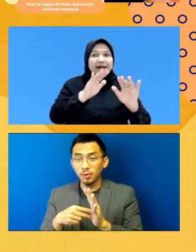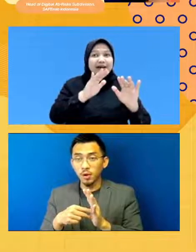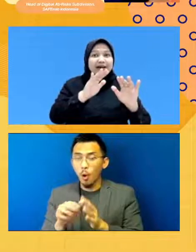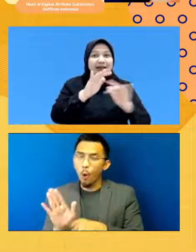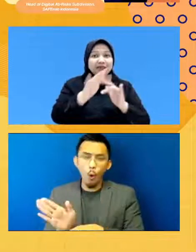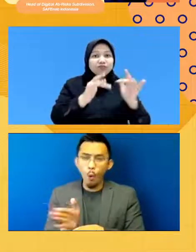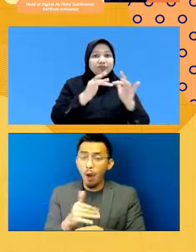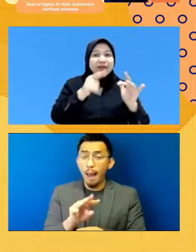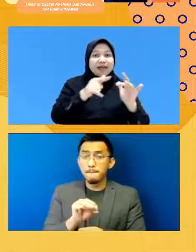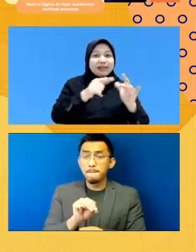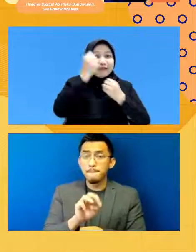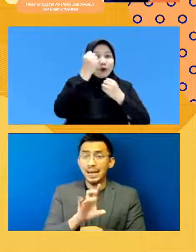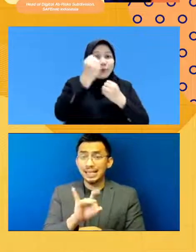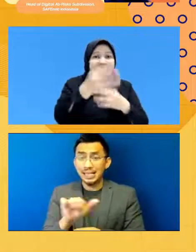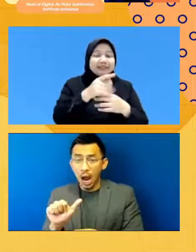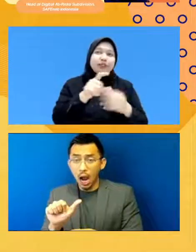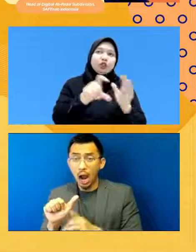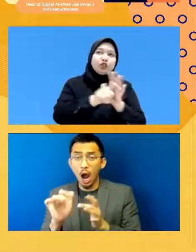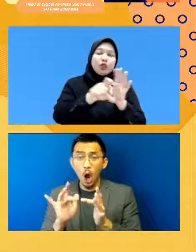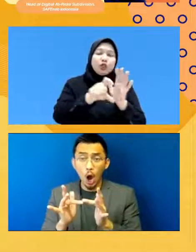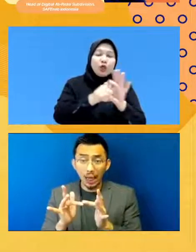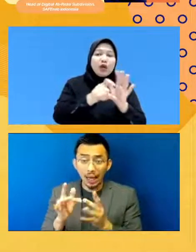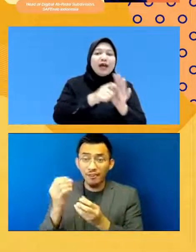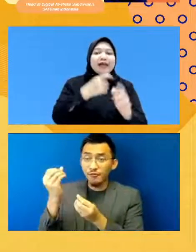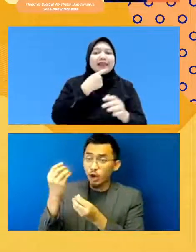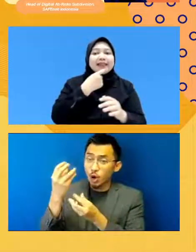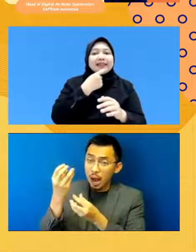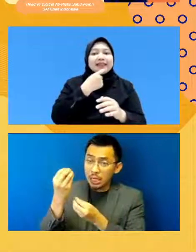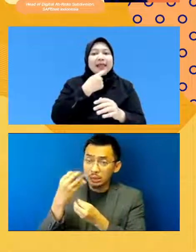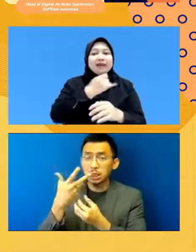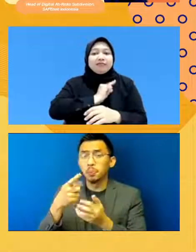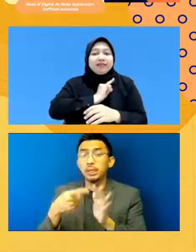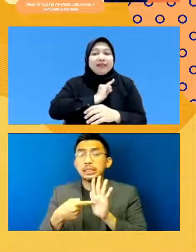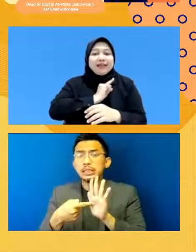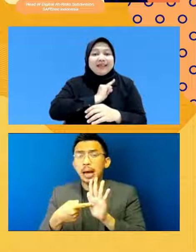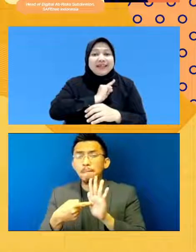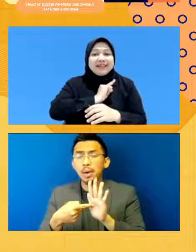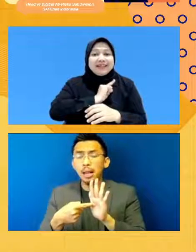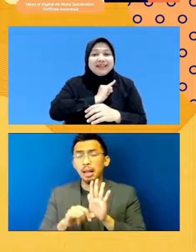on, say, national identity is linked to many other information.